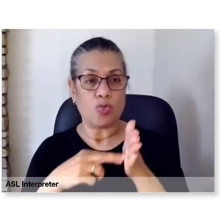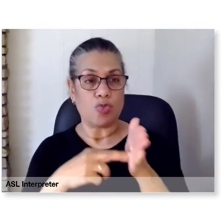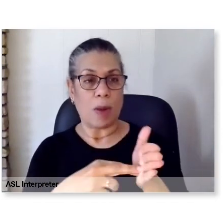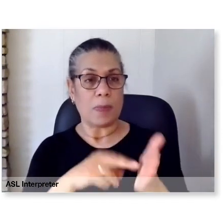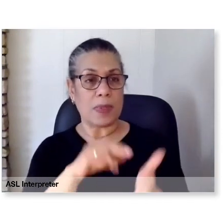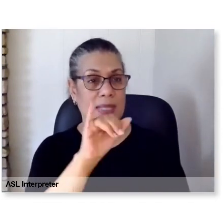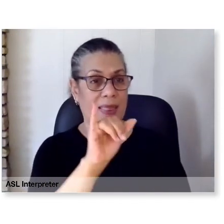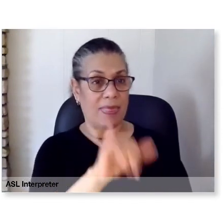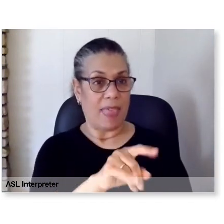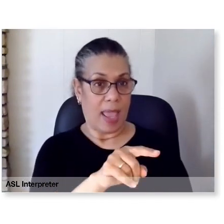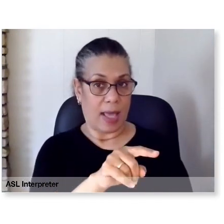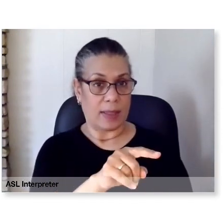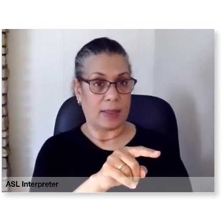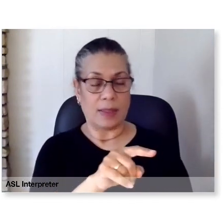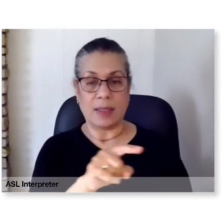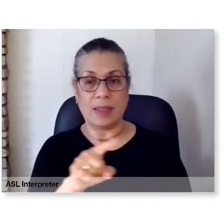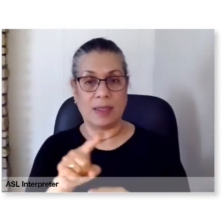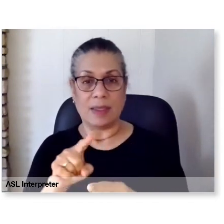where we can't really hope to